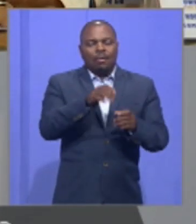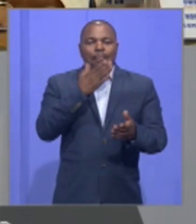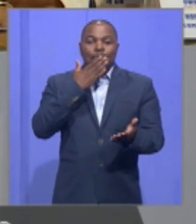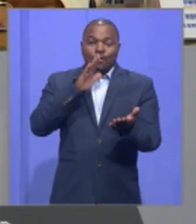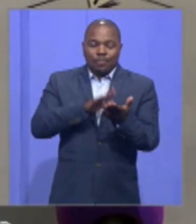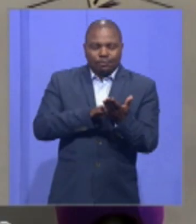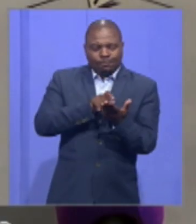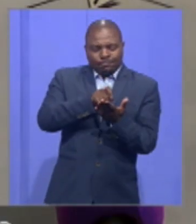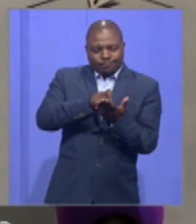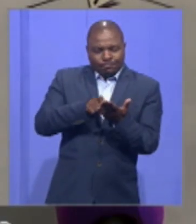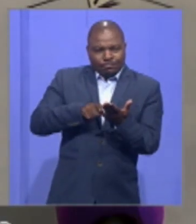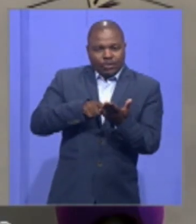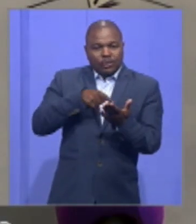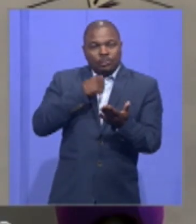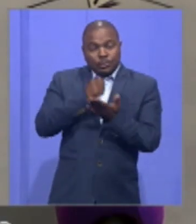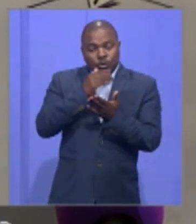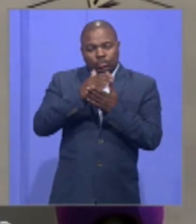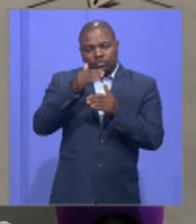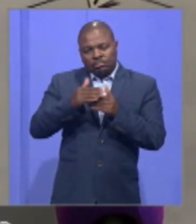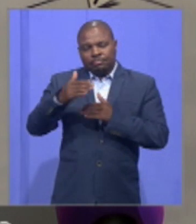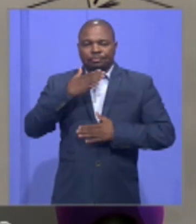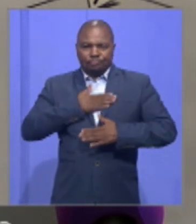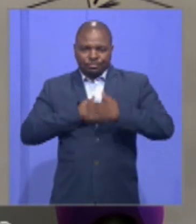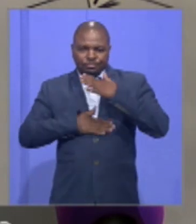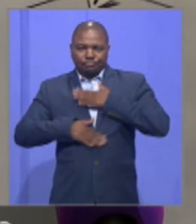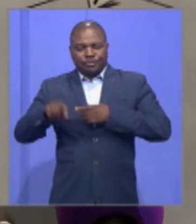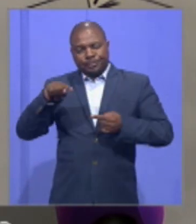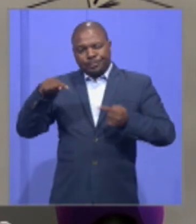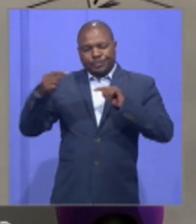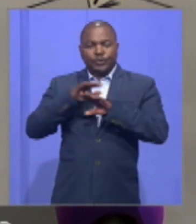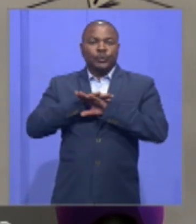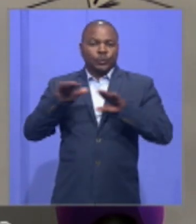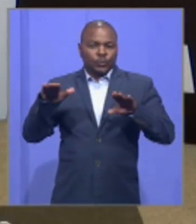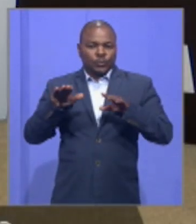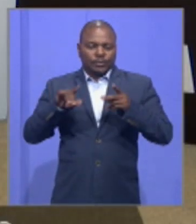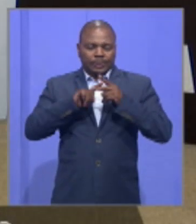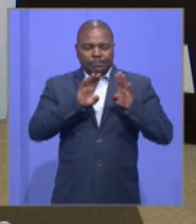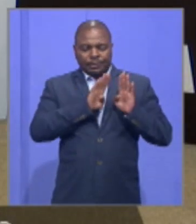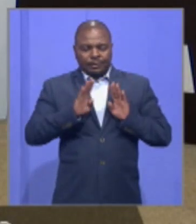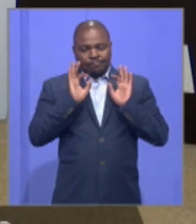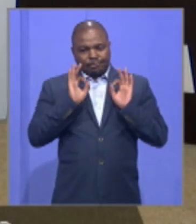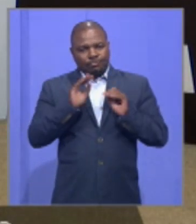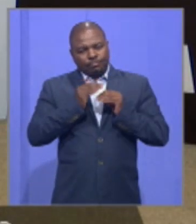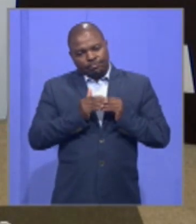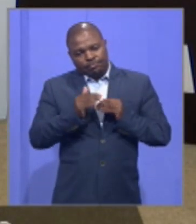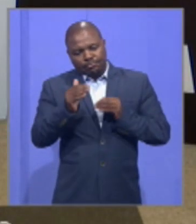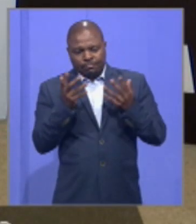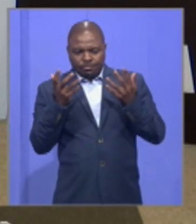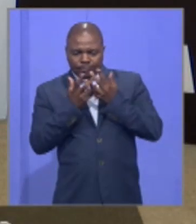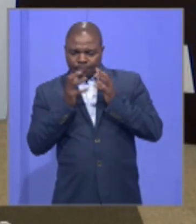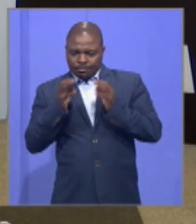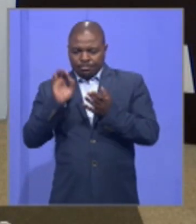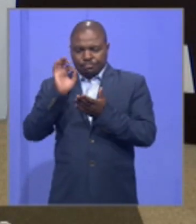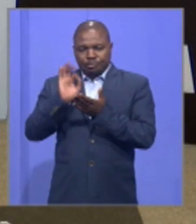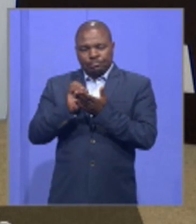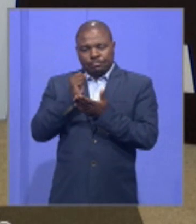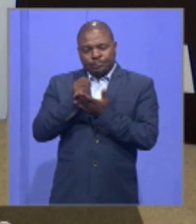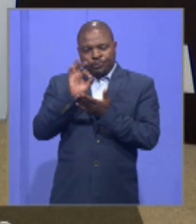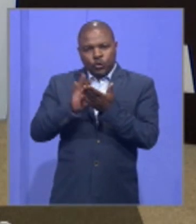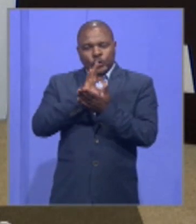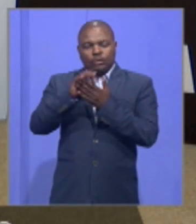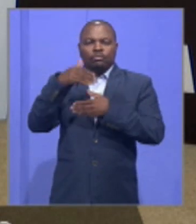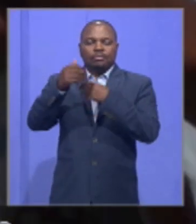leo go netefatsa fa go itshokelanwa sentle ebile ba itshola sentle ka mokgwa o letlang ditlhopho go gololosega